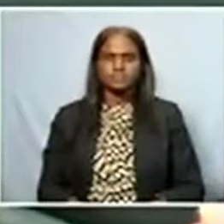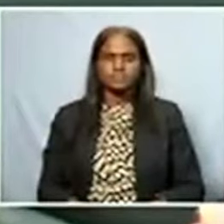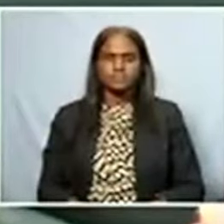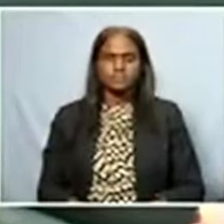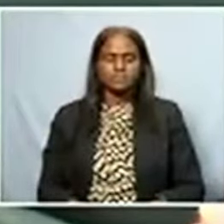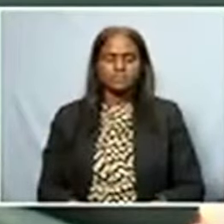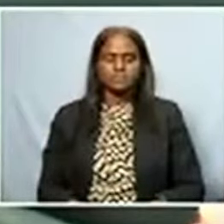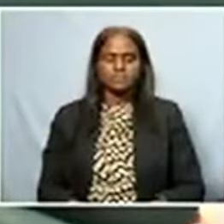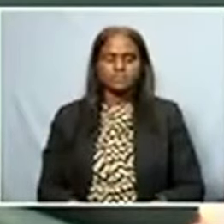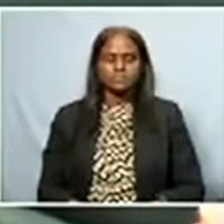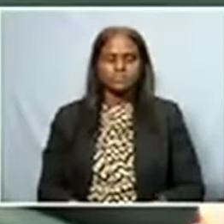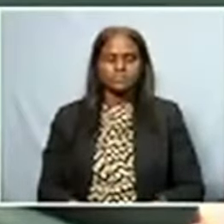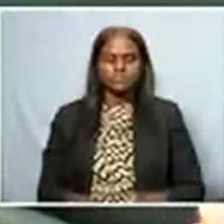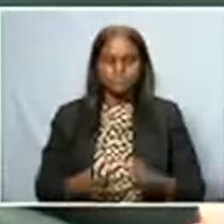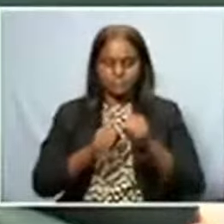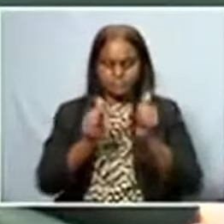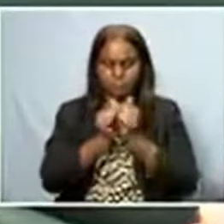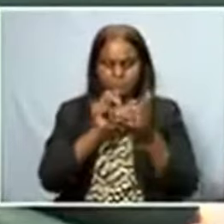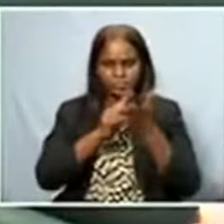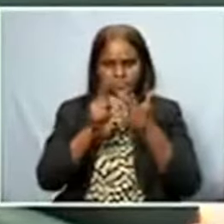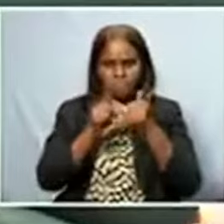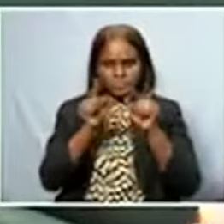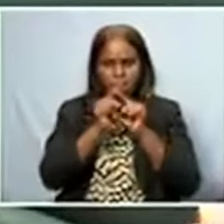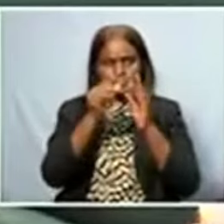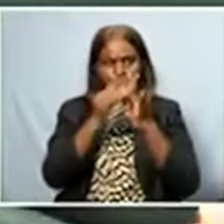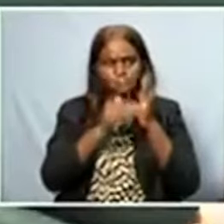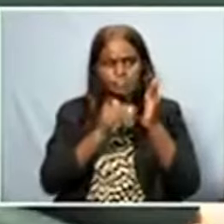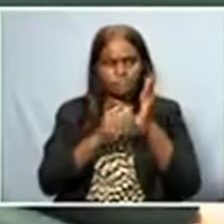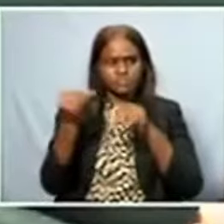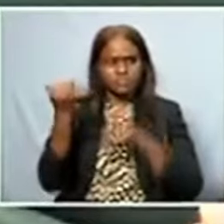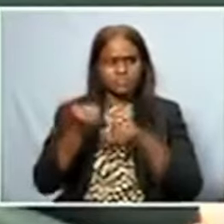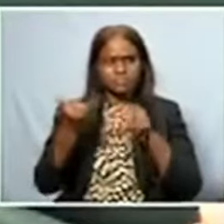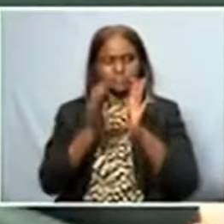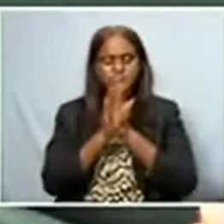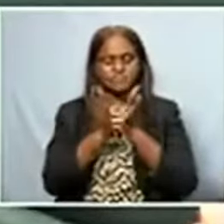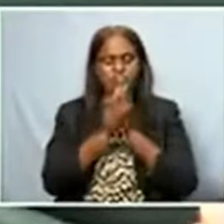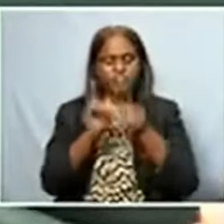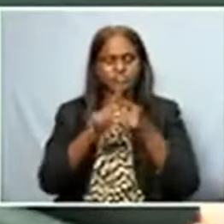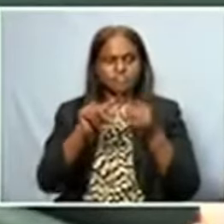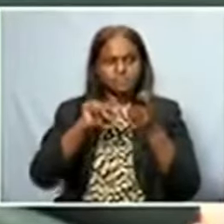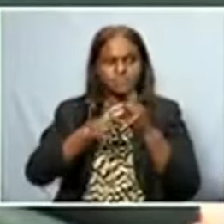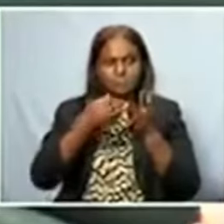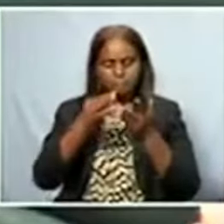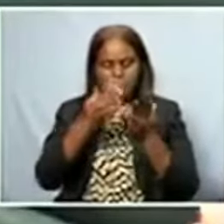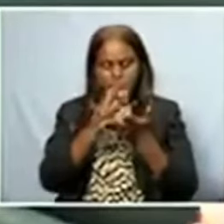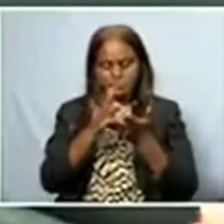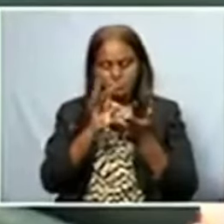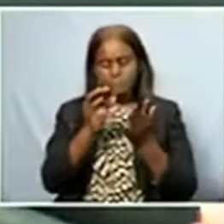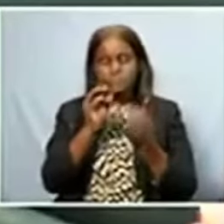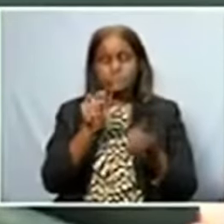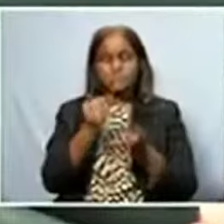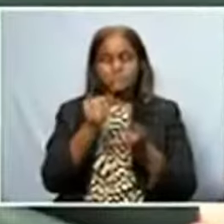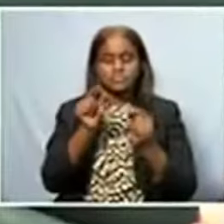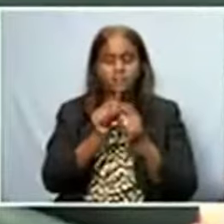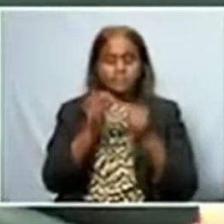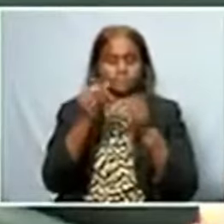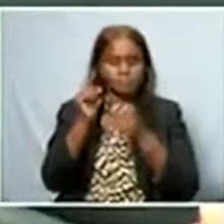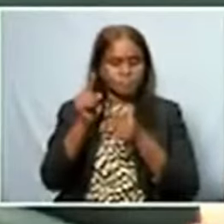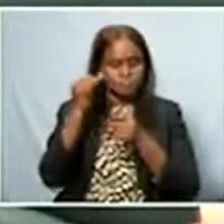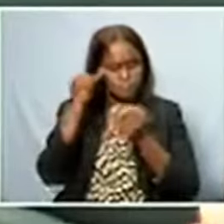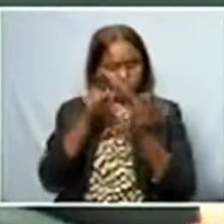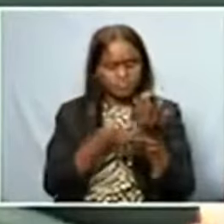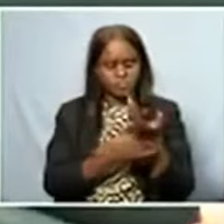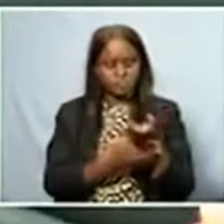As in line with the programs as outlined in the Yellow Book, to stand as part of the estimate. As many as of